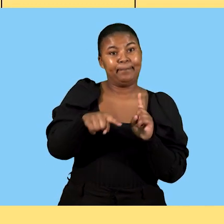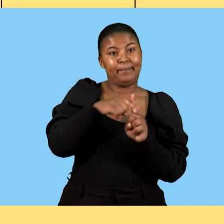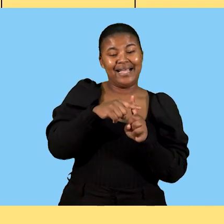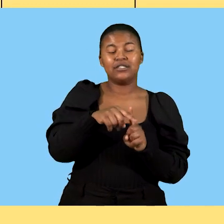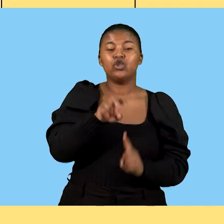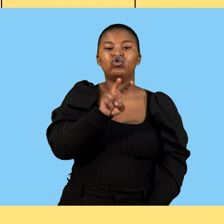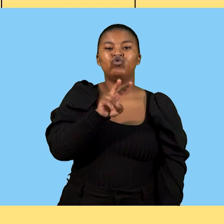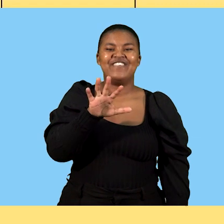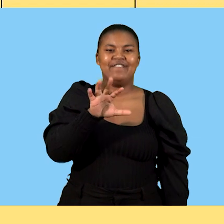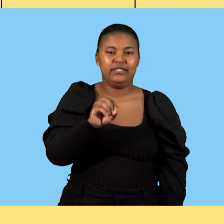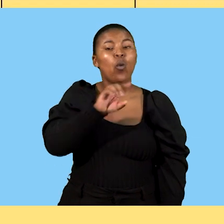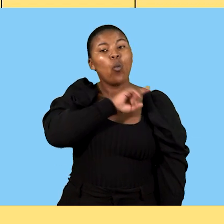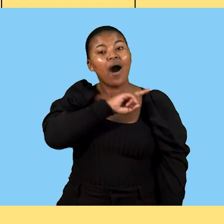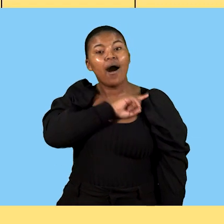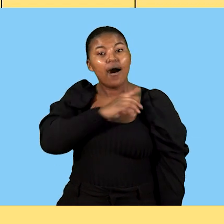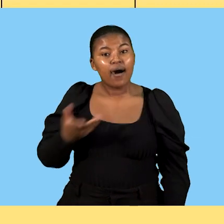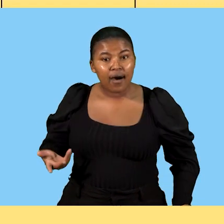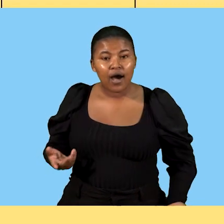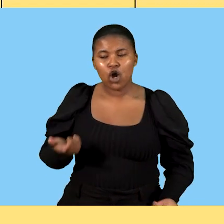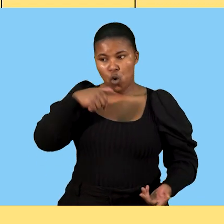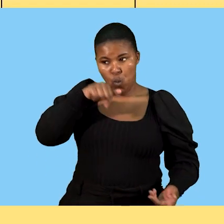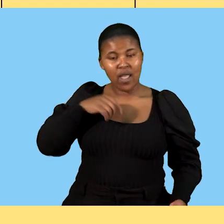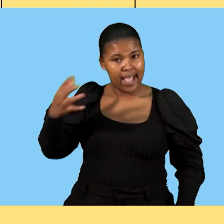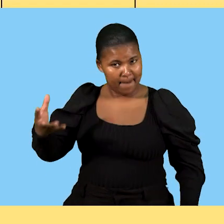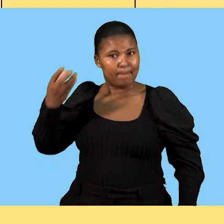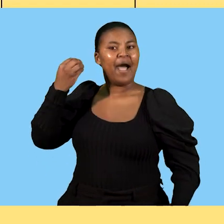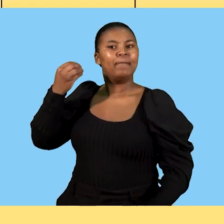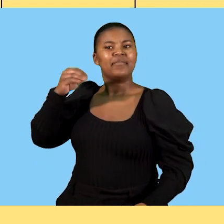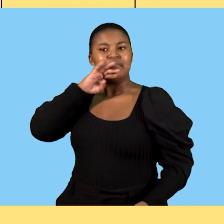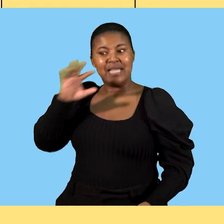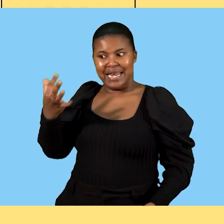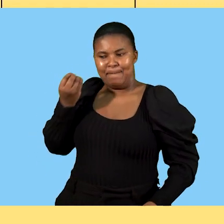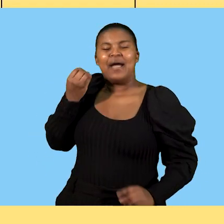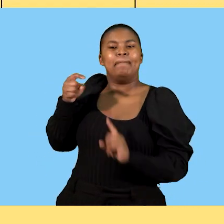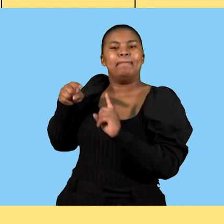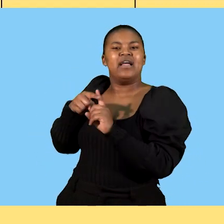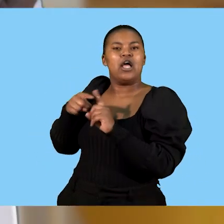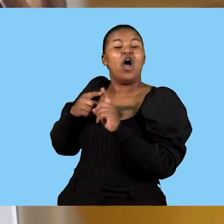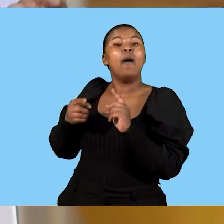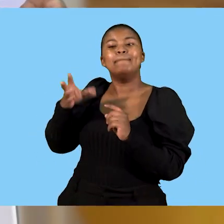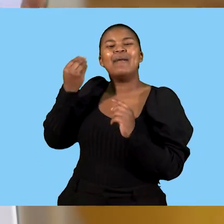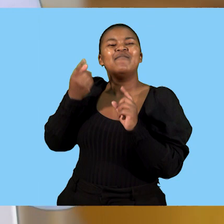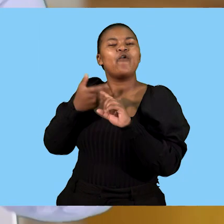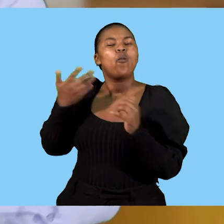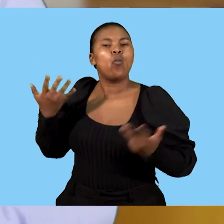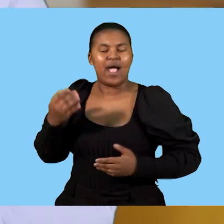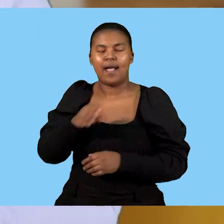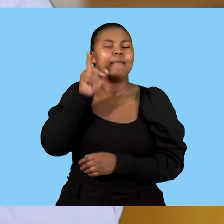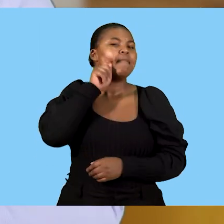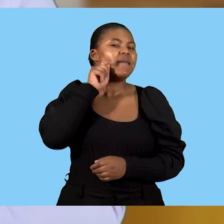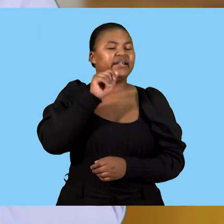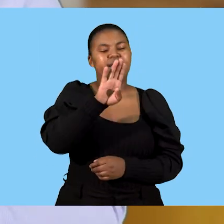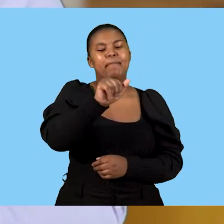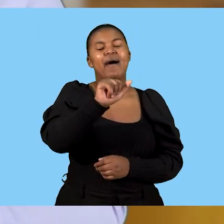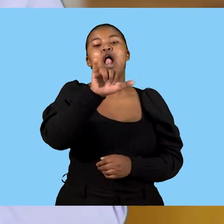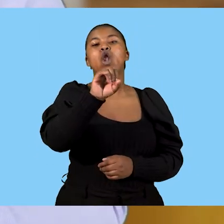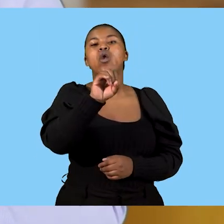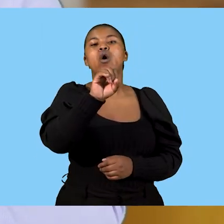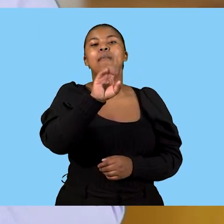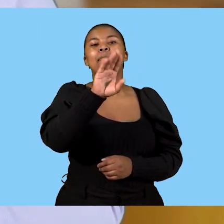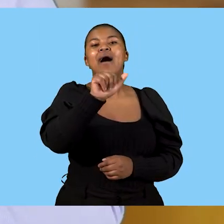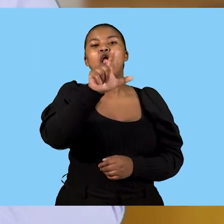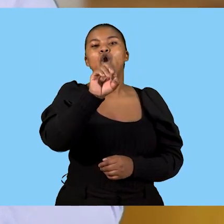plus 250 because we are receiving money from Mr. Baloyi.